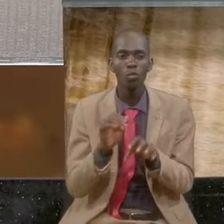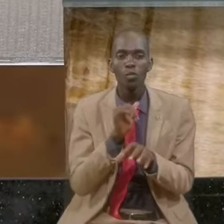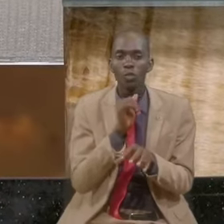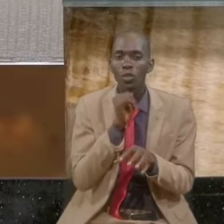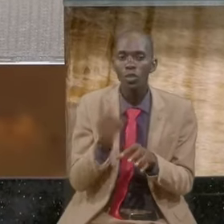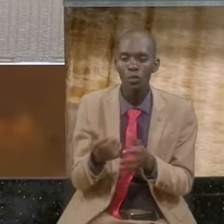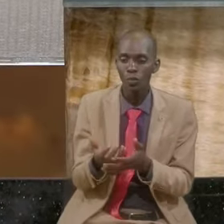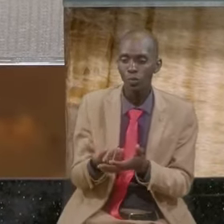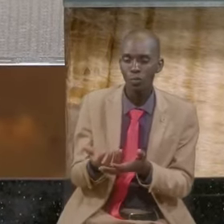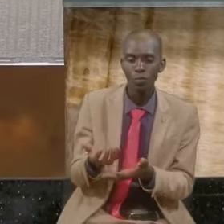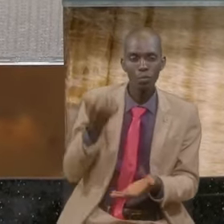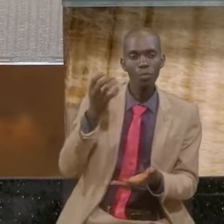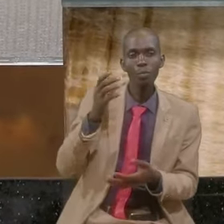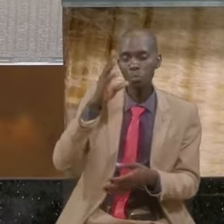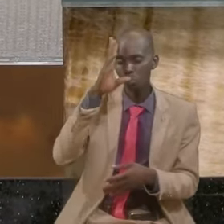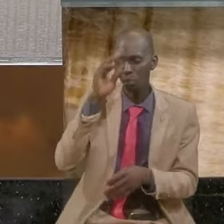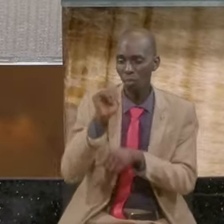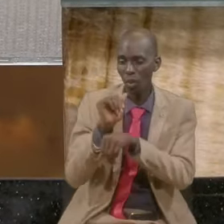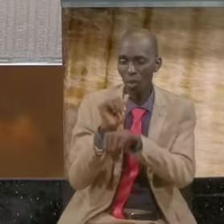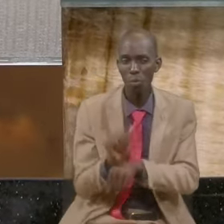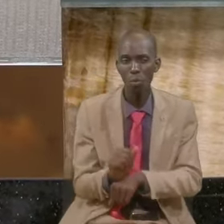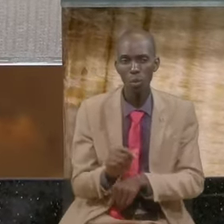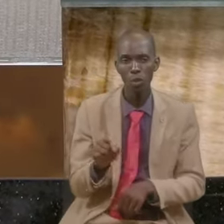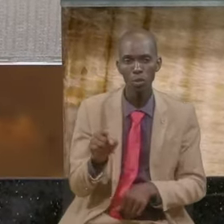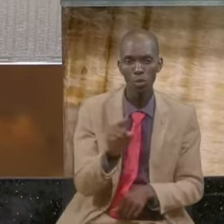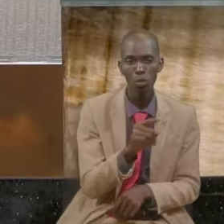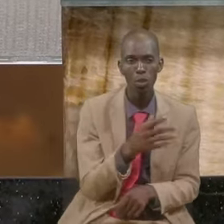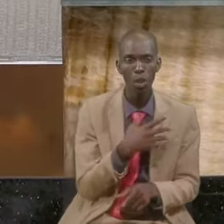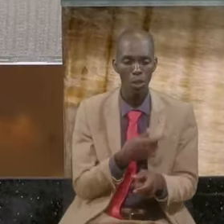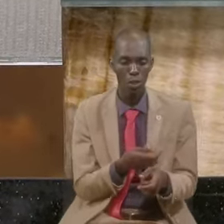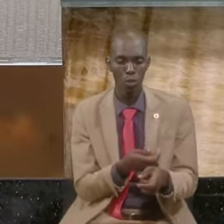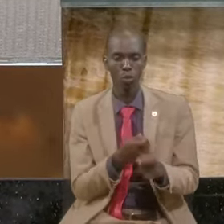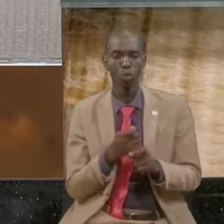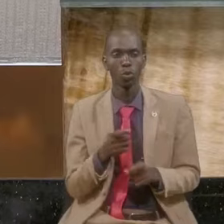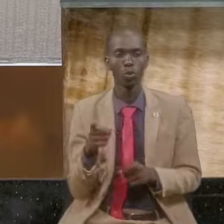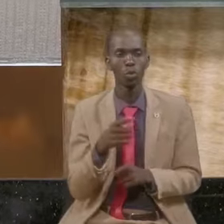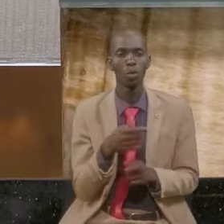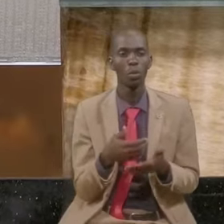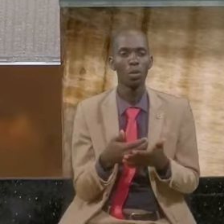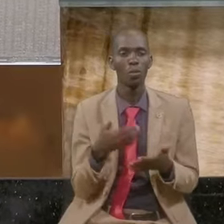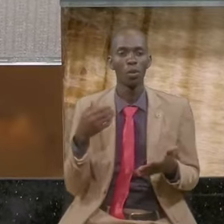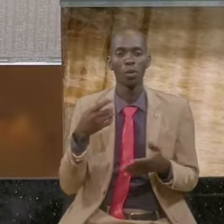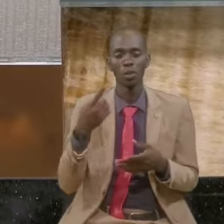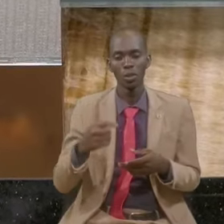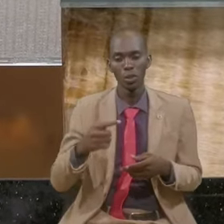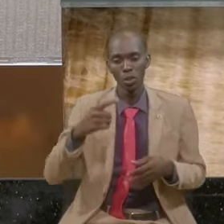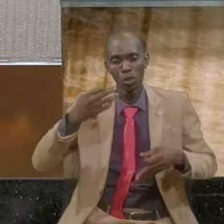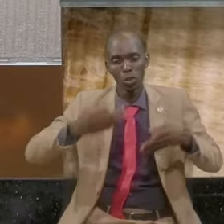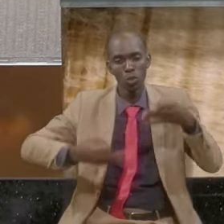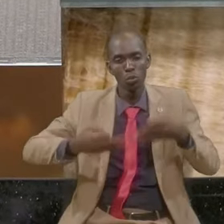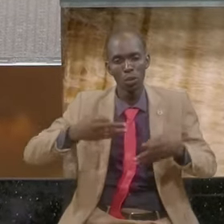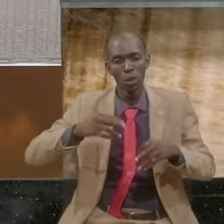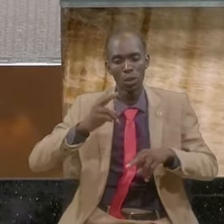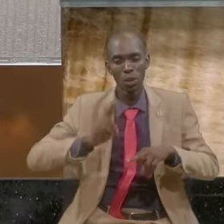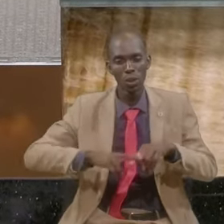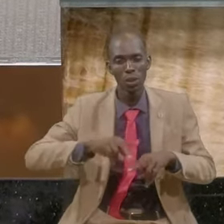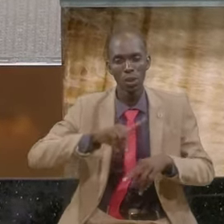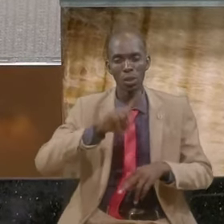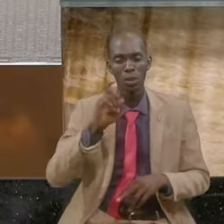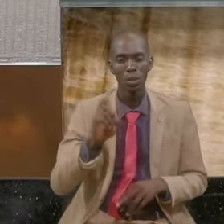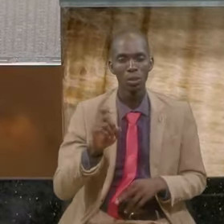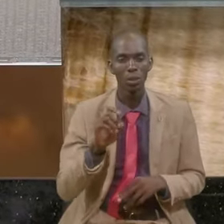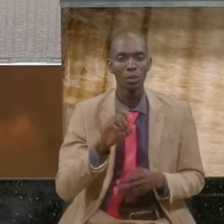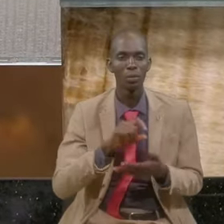men oppress you and draw you before the judgment seats?